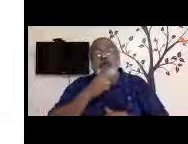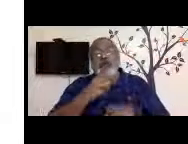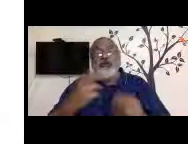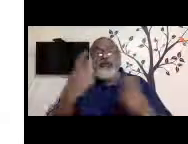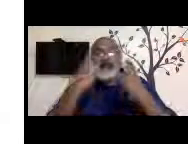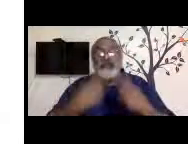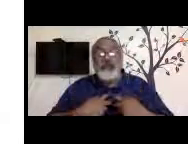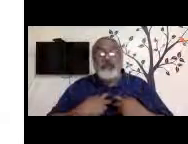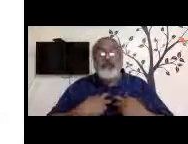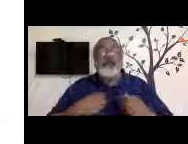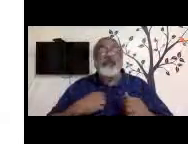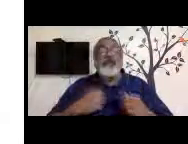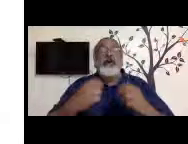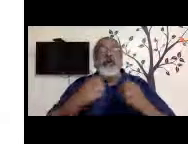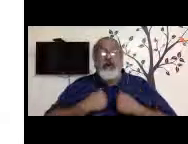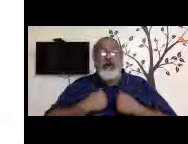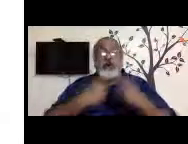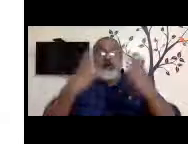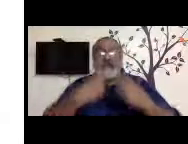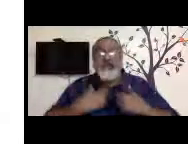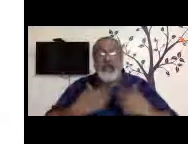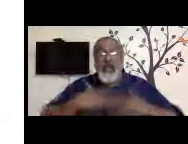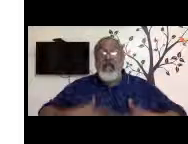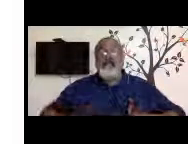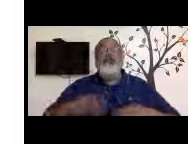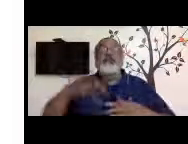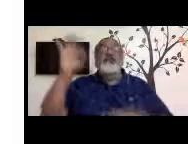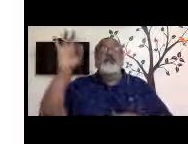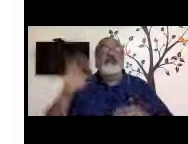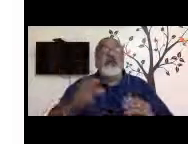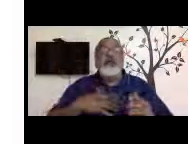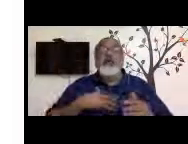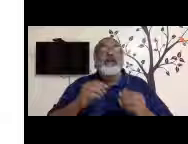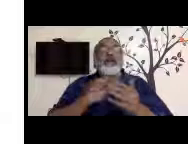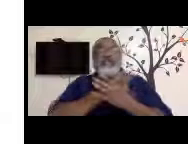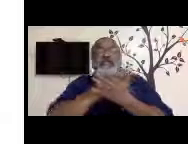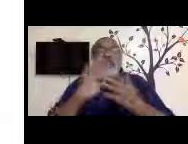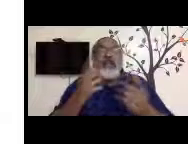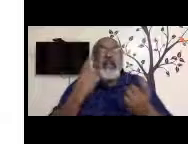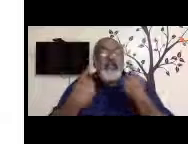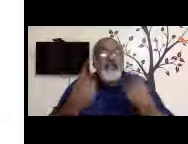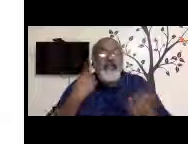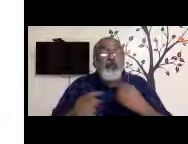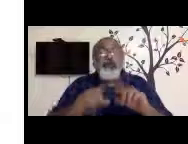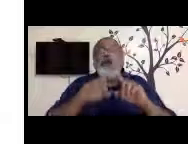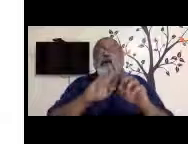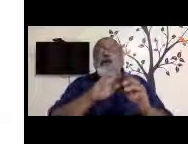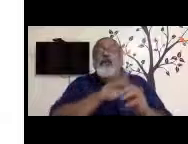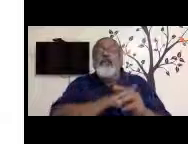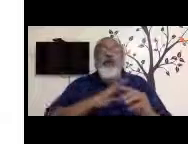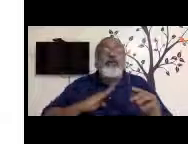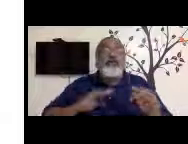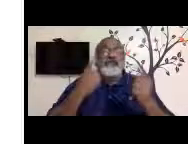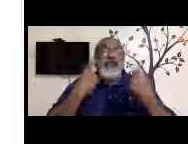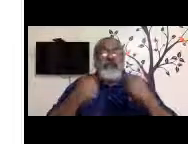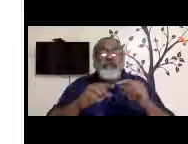my advance directives? Or there is no transparency of review boards. So these kinds of demerits are there in